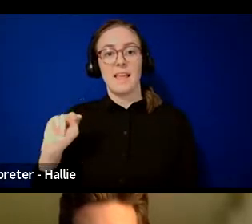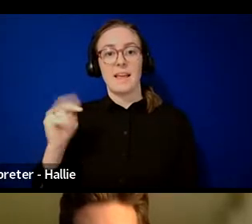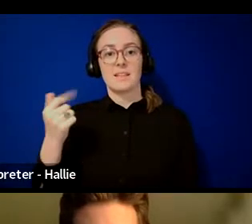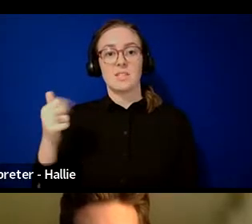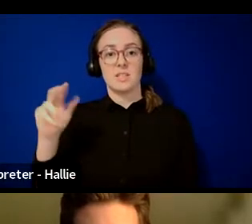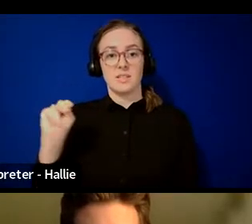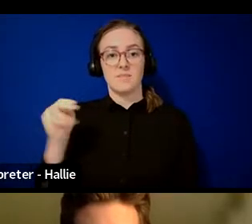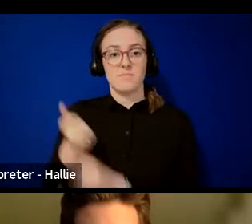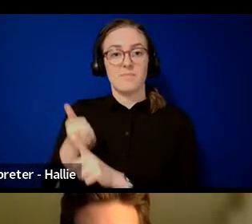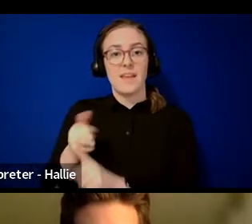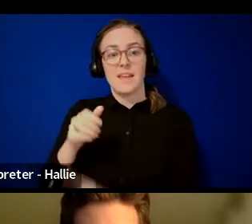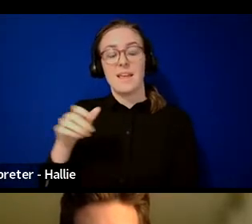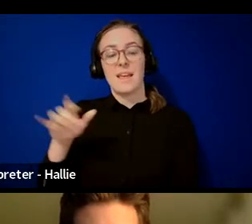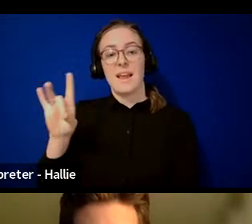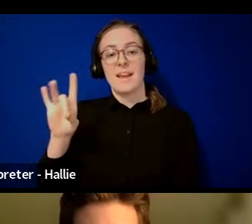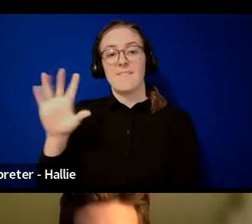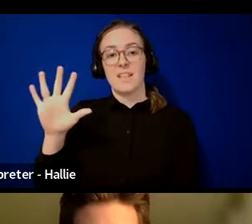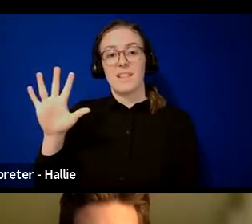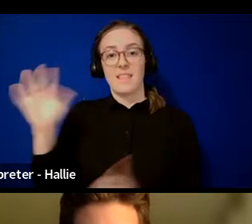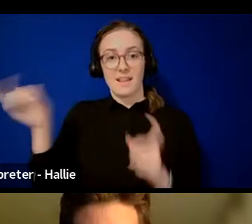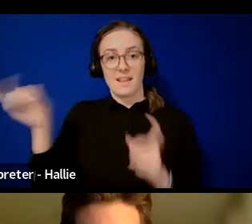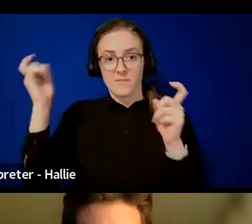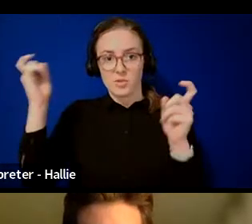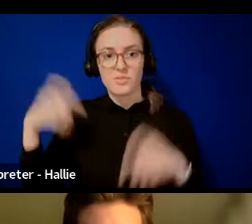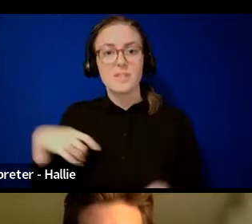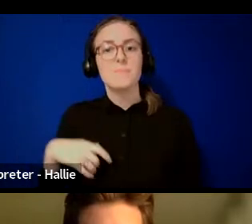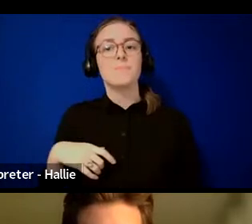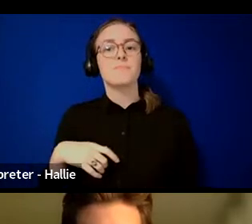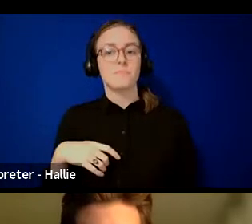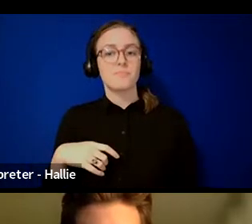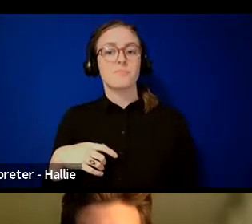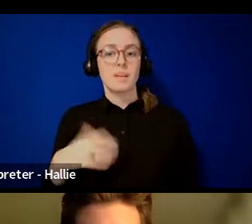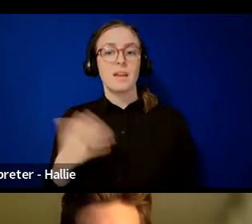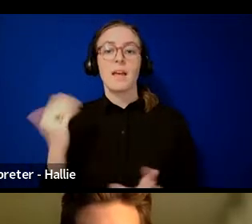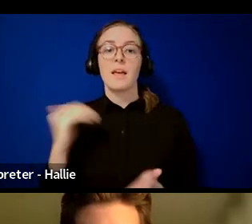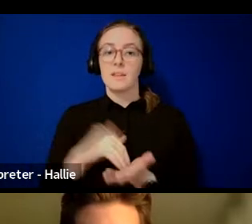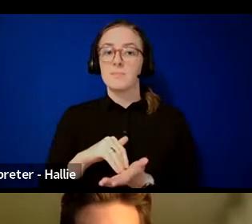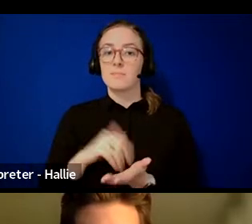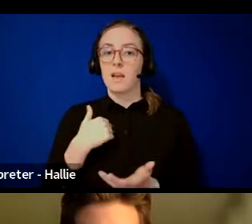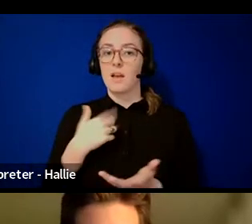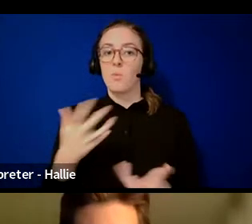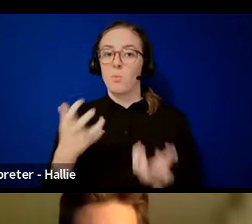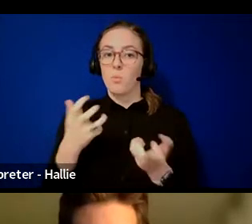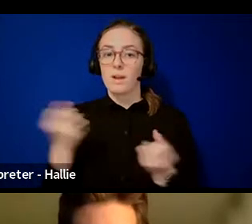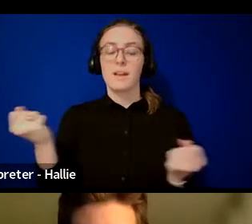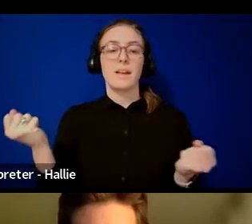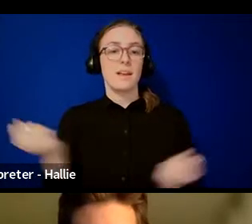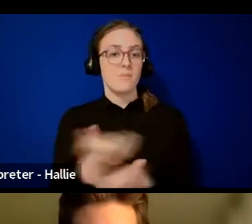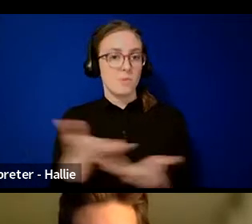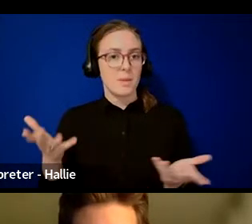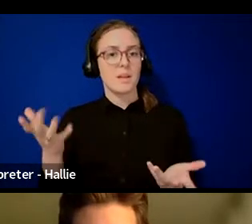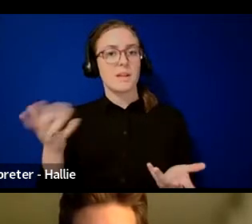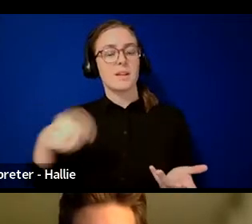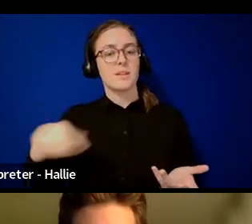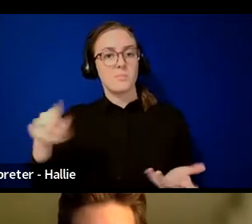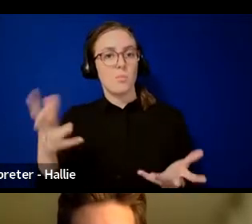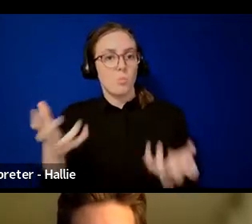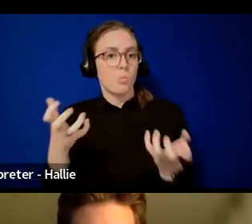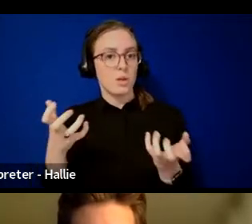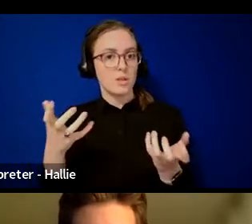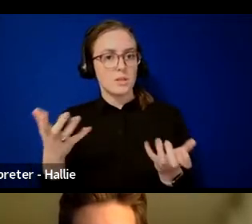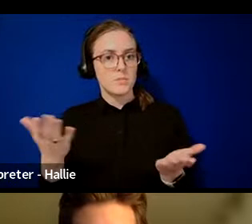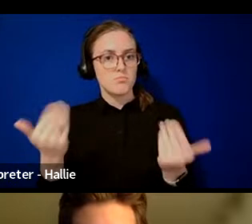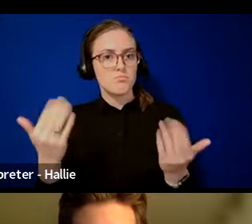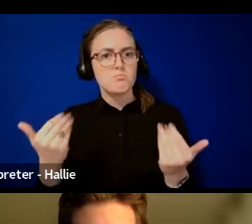85th anniversary. And again, I would like for everybody that would like to come